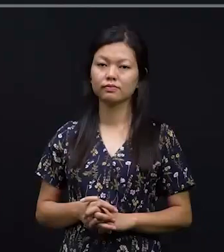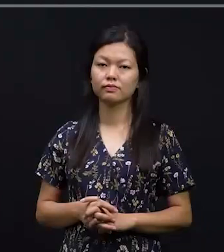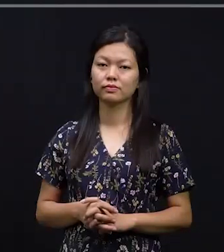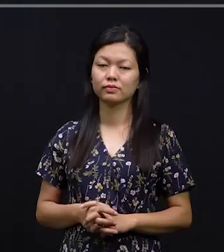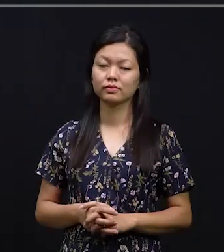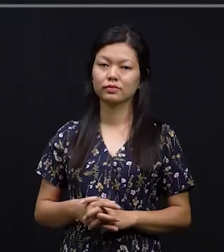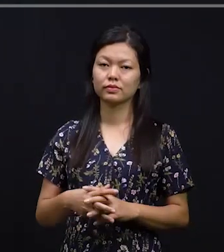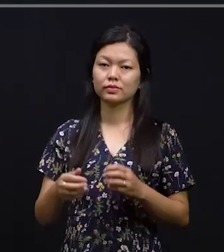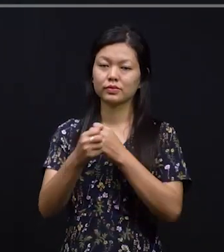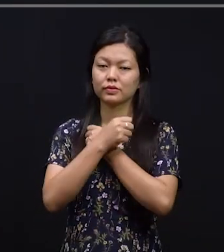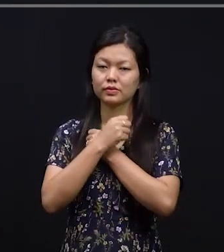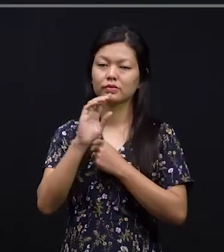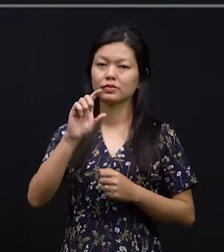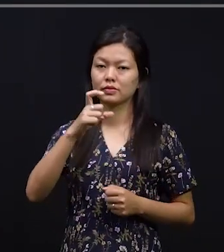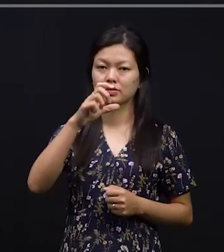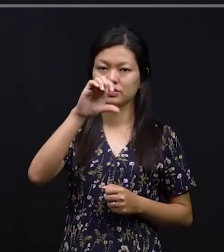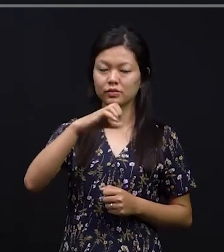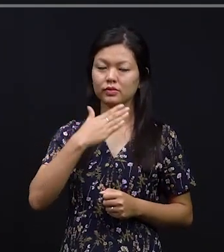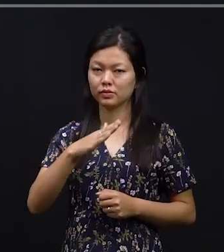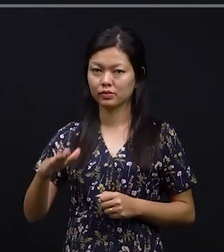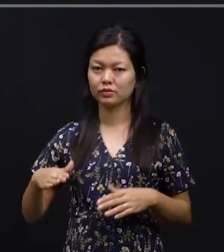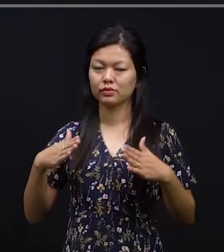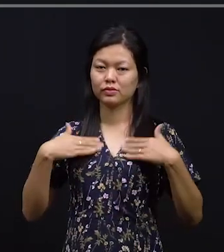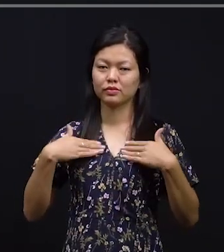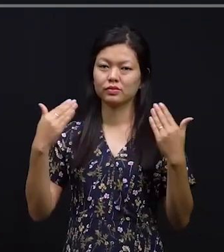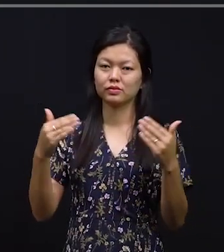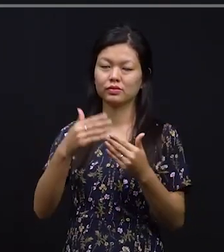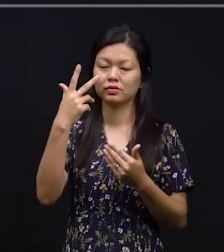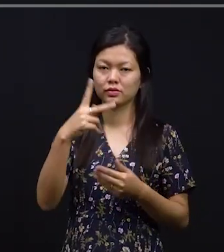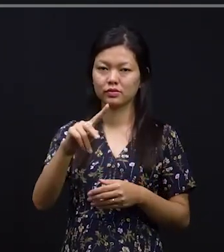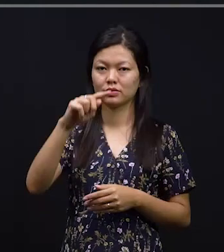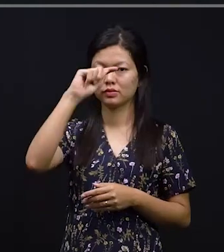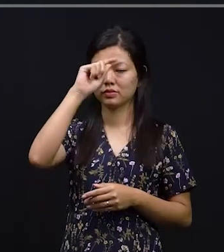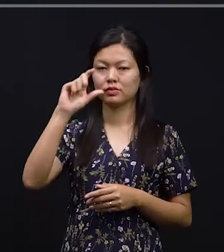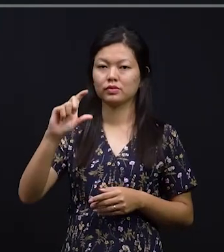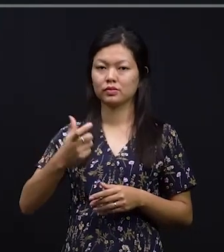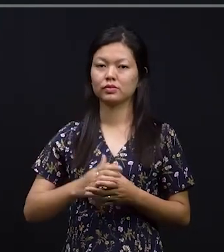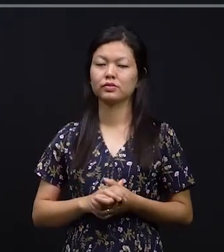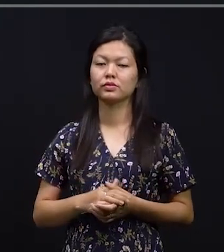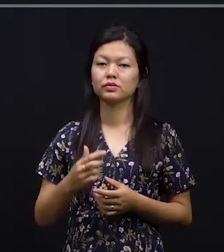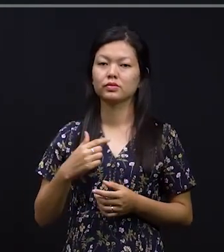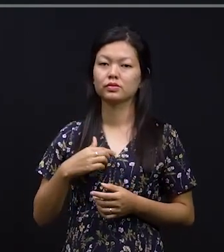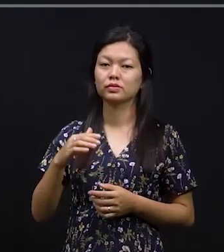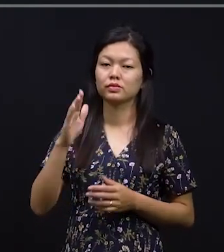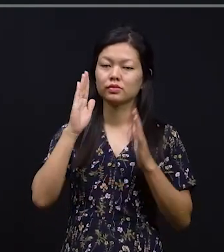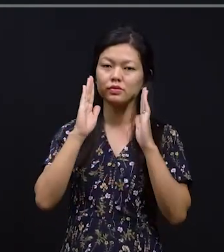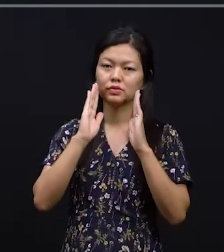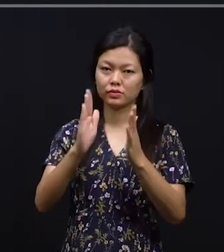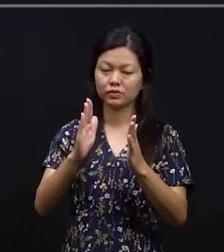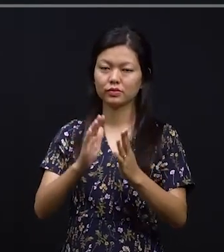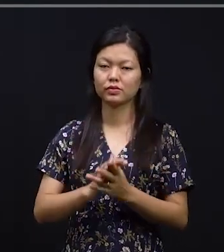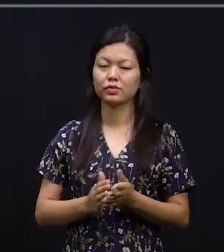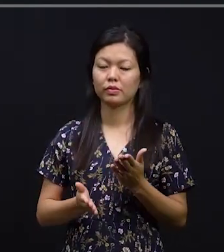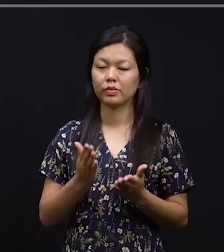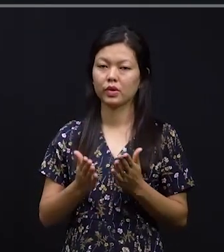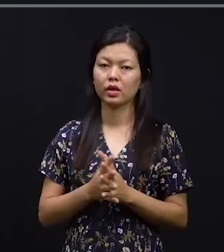Well, my dear class 9 students, I'm so glad to be with you once again with your English classes. I'm sure you have been following the program that was given